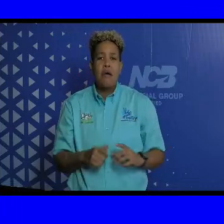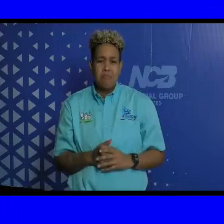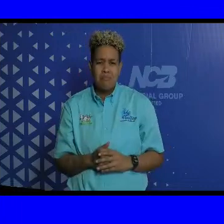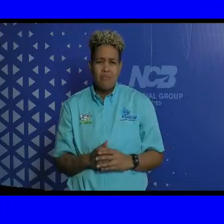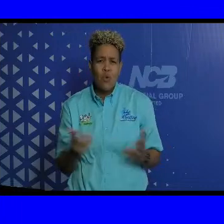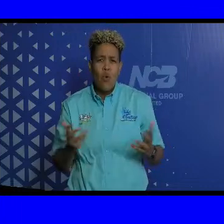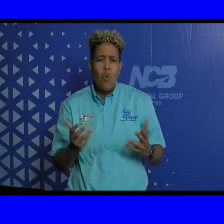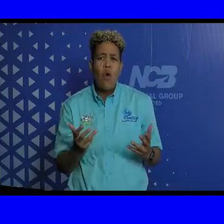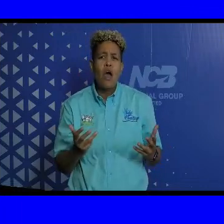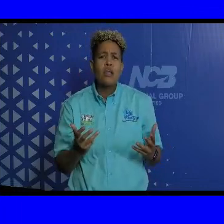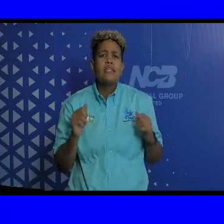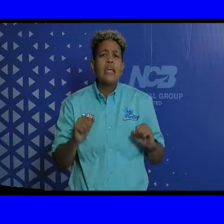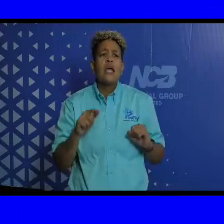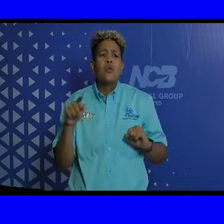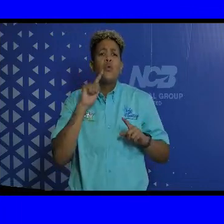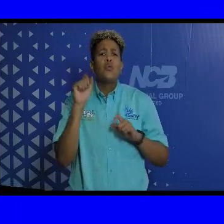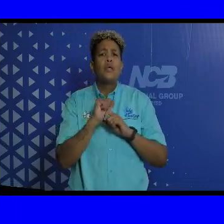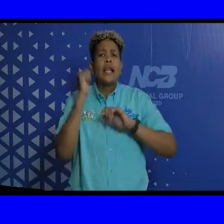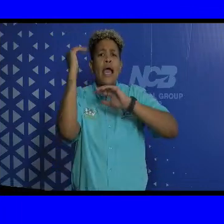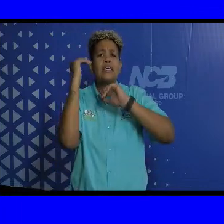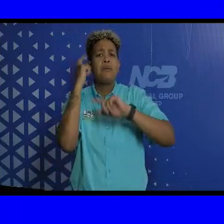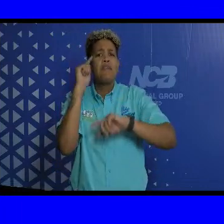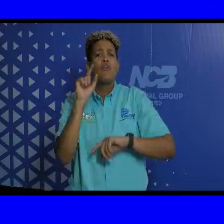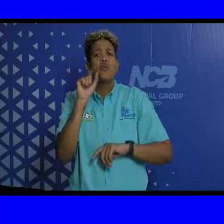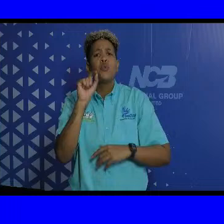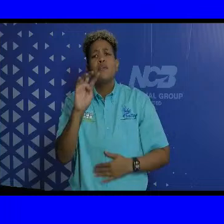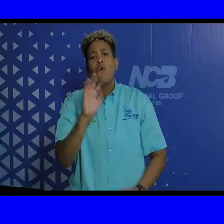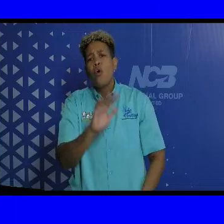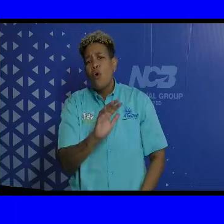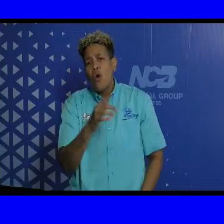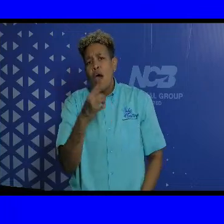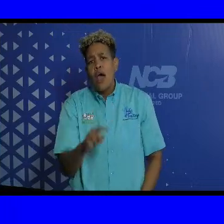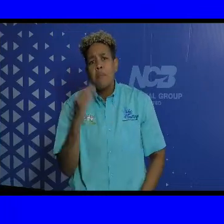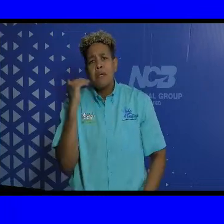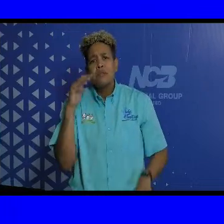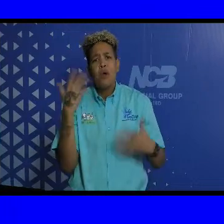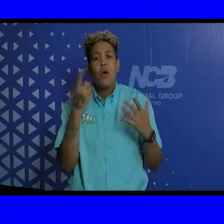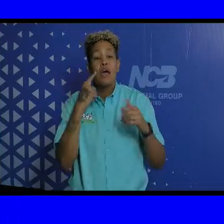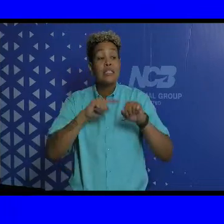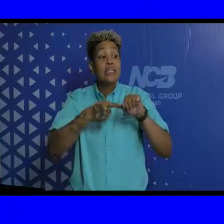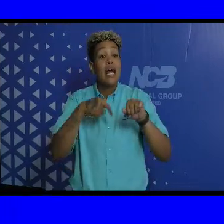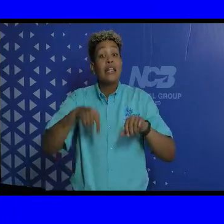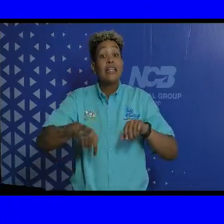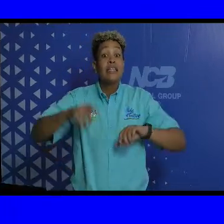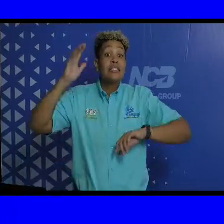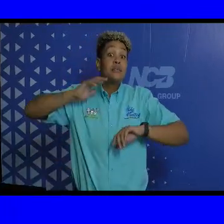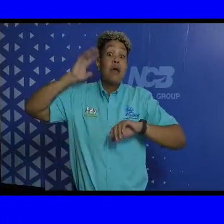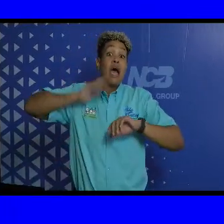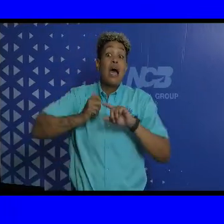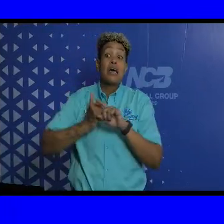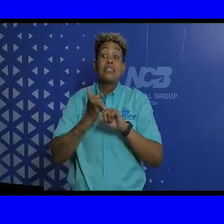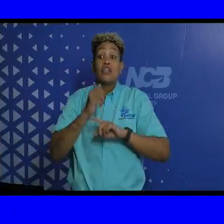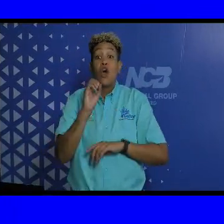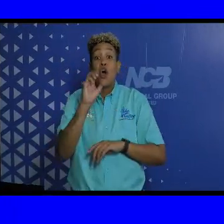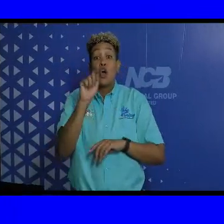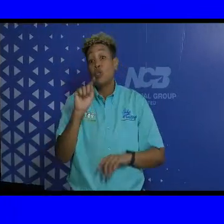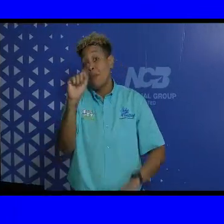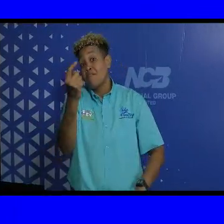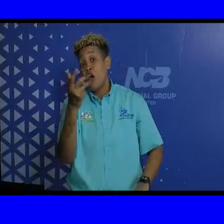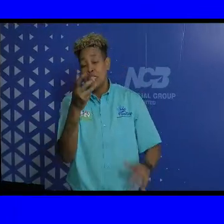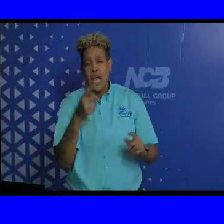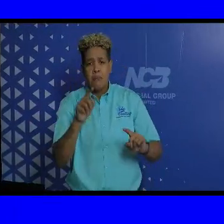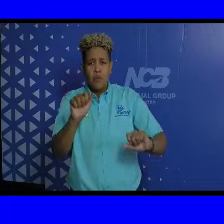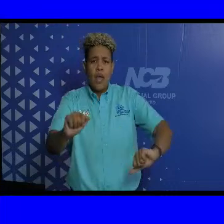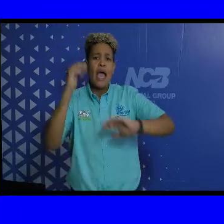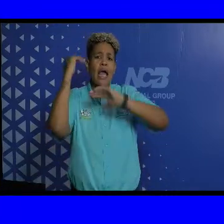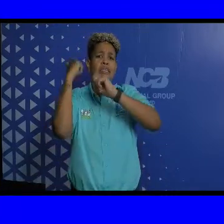So what can you expect for 2024, which started this past October the 1st? You